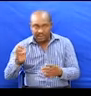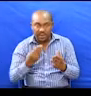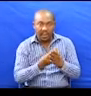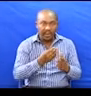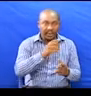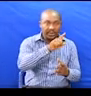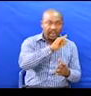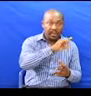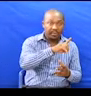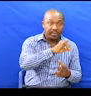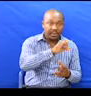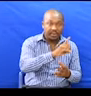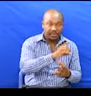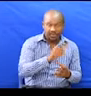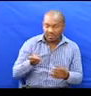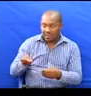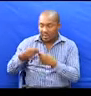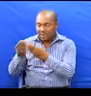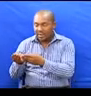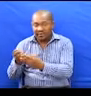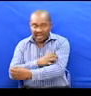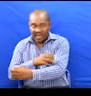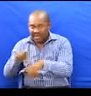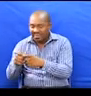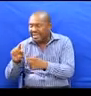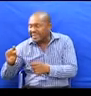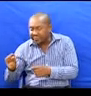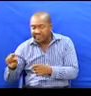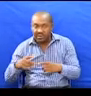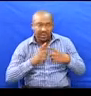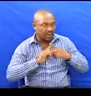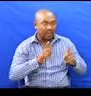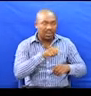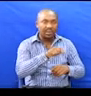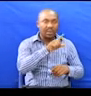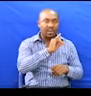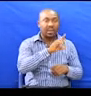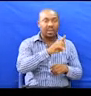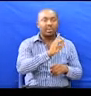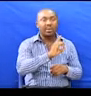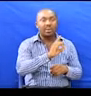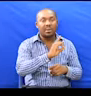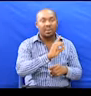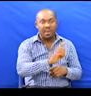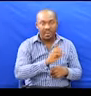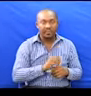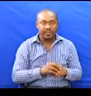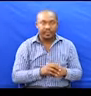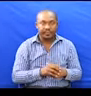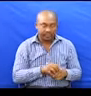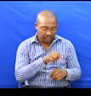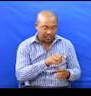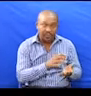by carbohydrate is much smaller as compared to the amount that is given by what? By lipid. That is another difference between carbohydrate